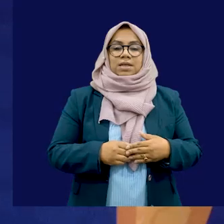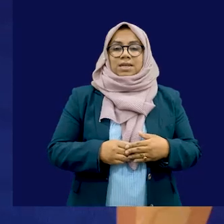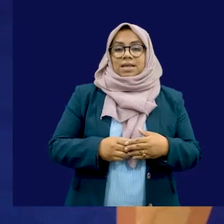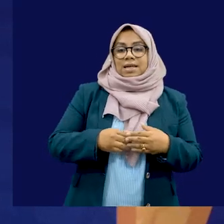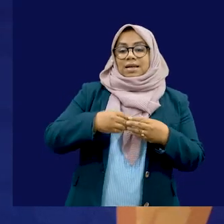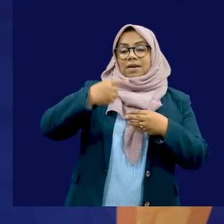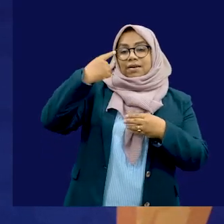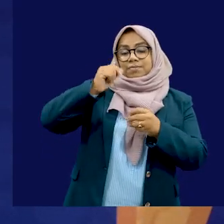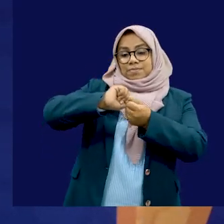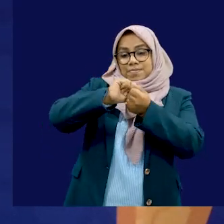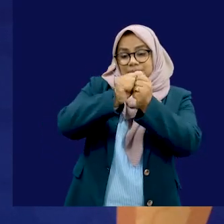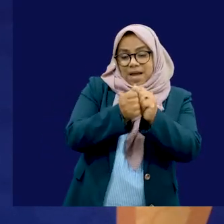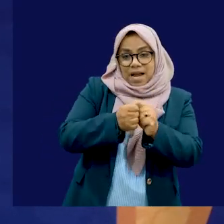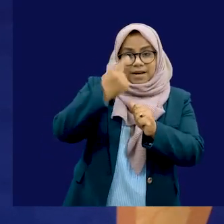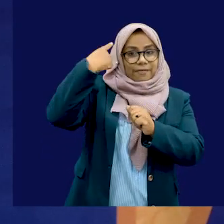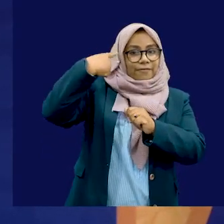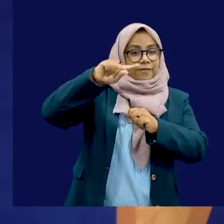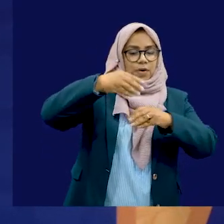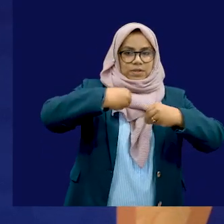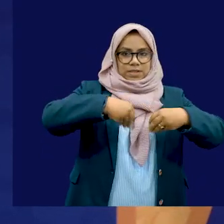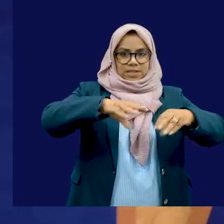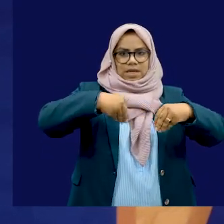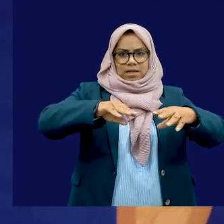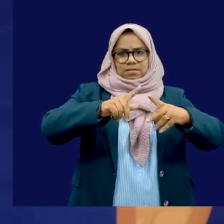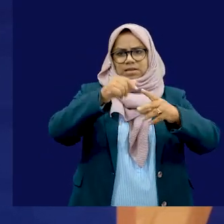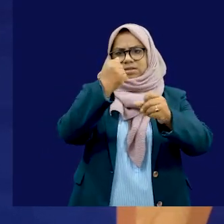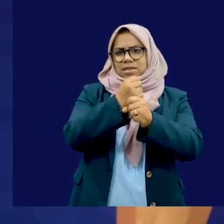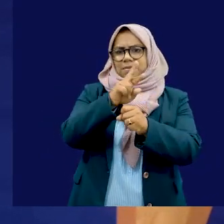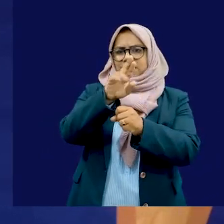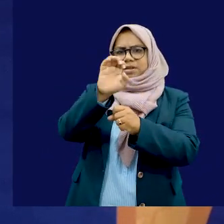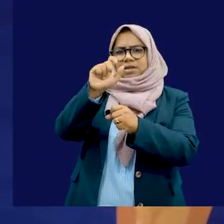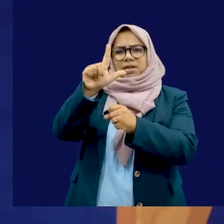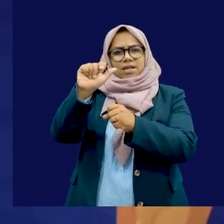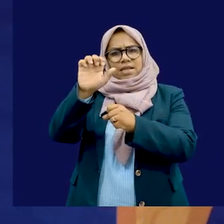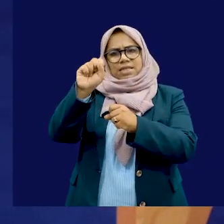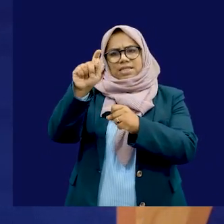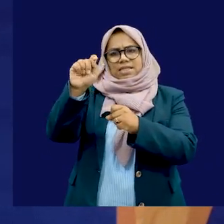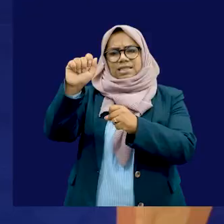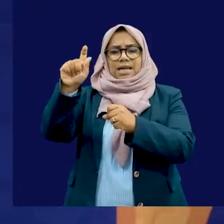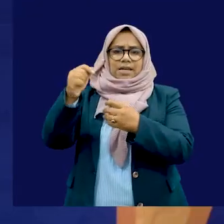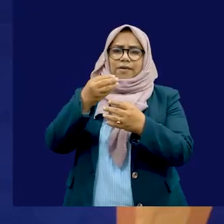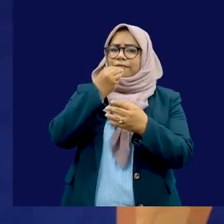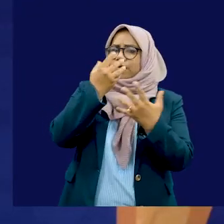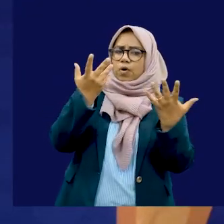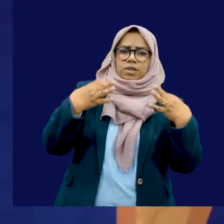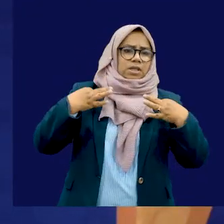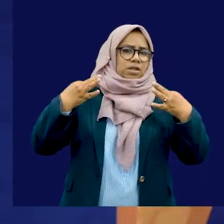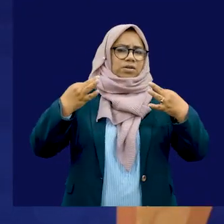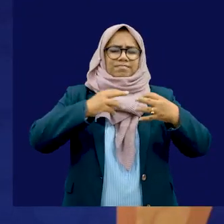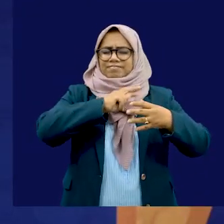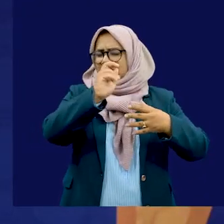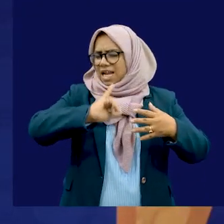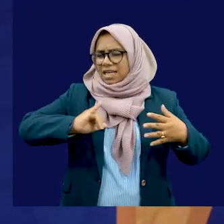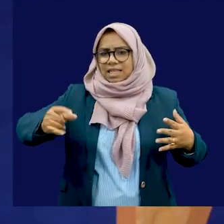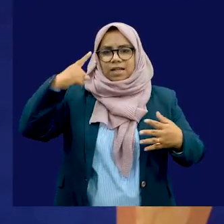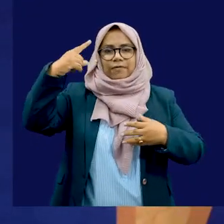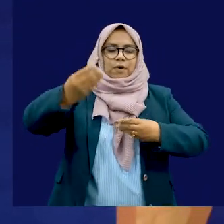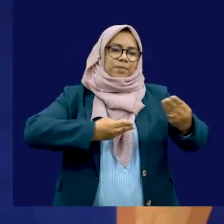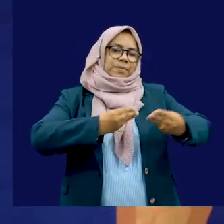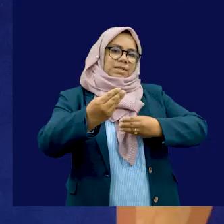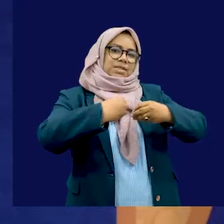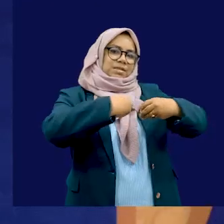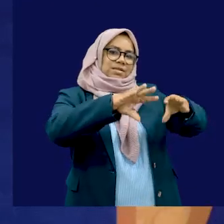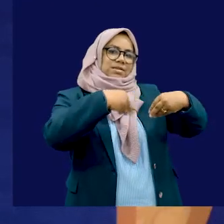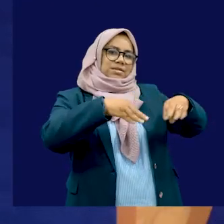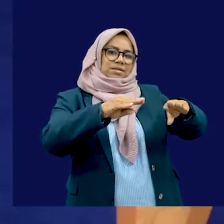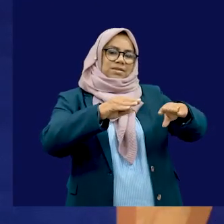those prepared for sale. These include real estate, food, clothes, or any other kinds of goods that are sold